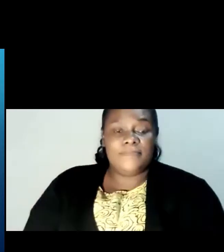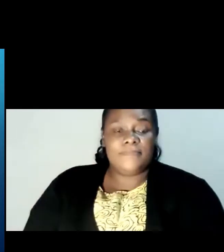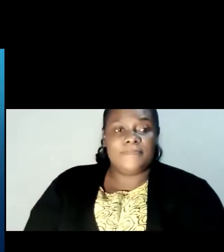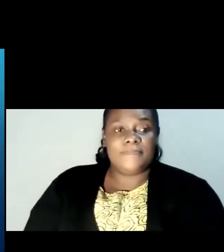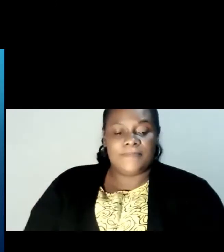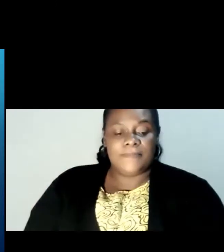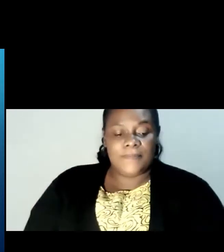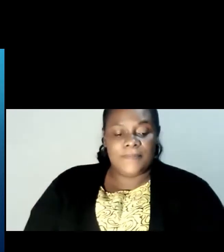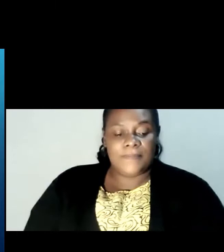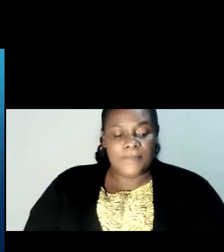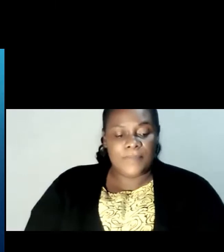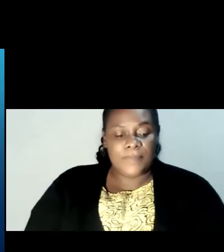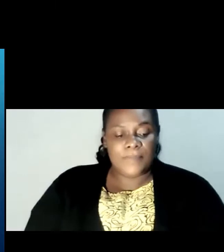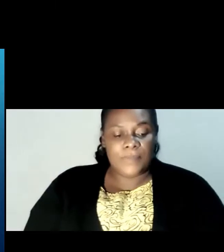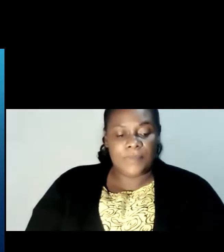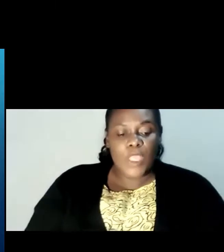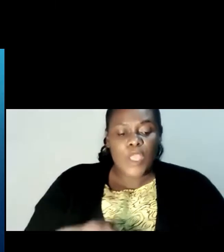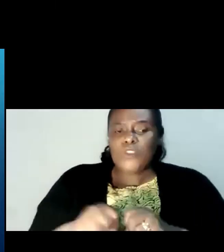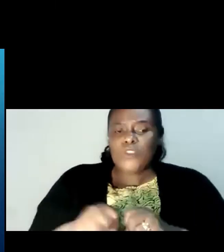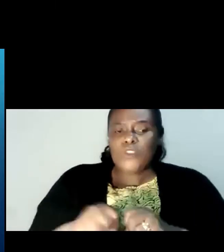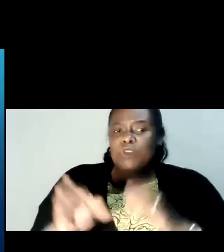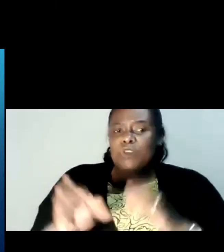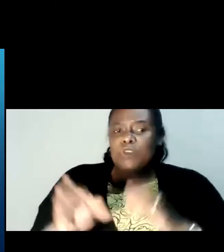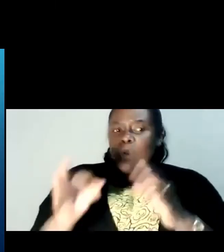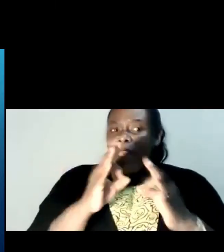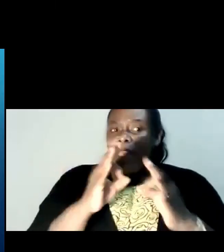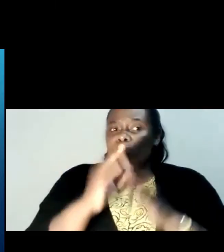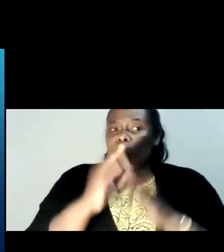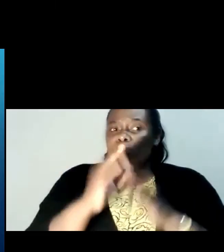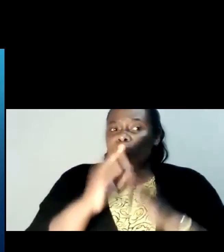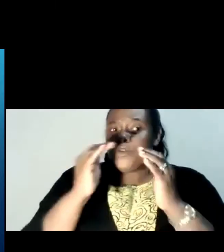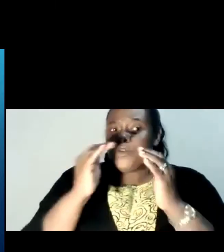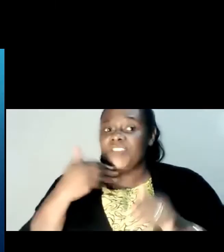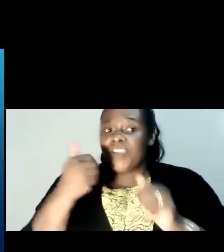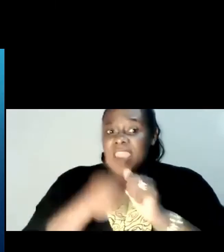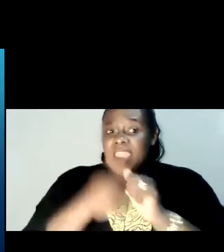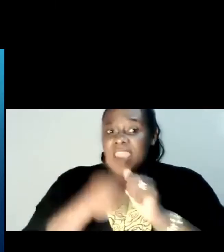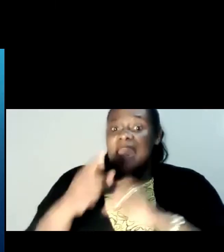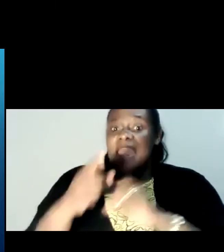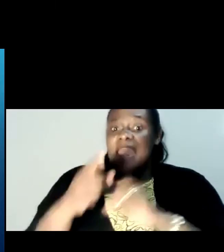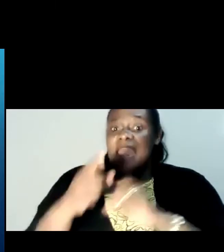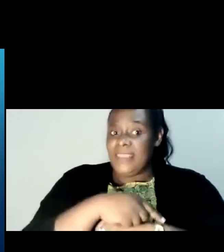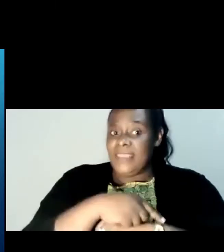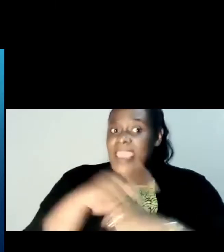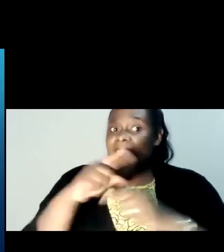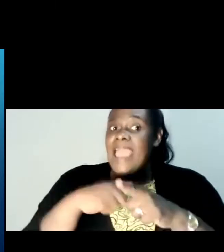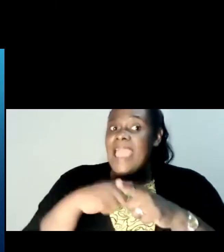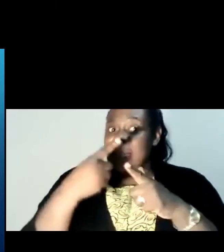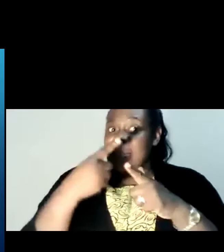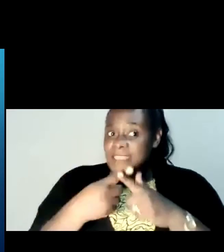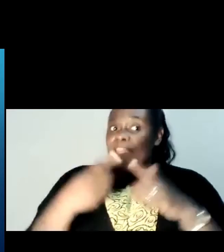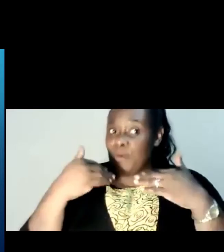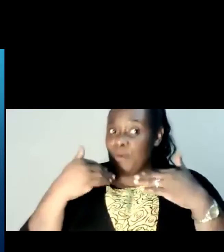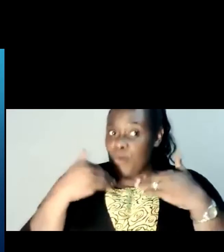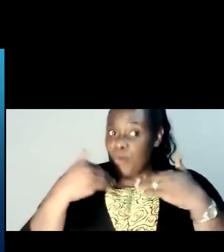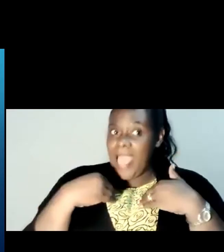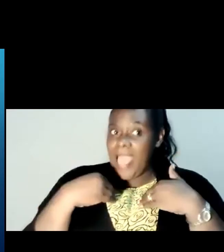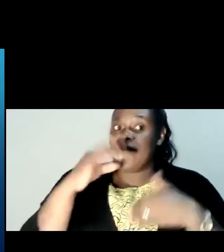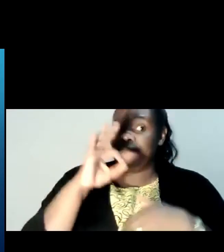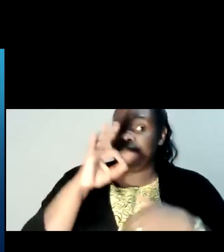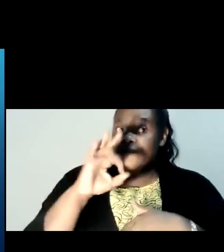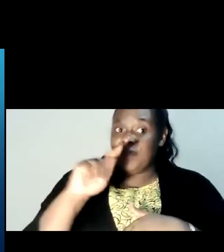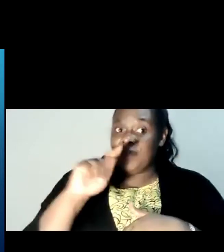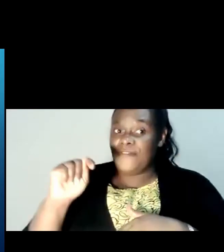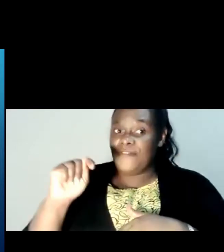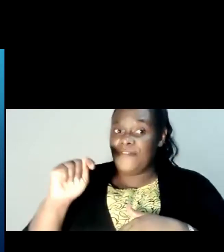sugar during the day, every day, then this is going to lead to a lot of fat storage and to high